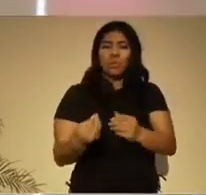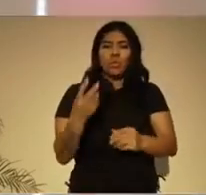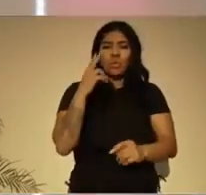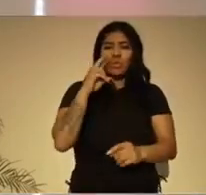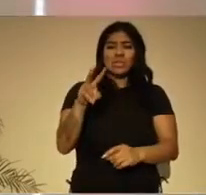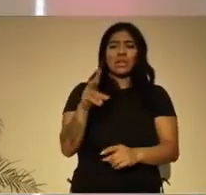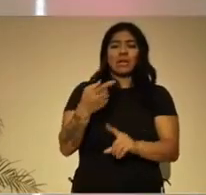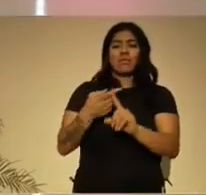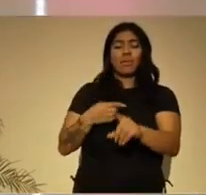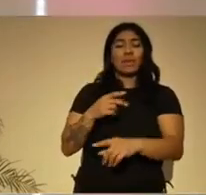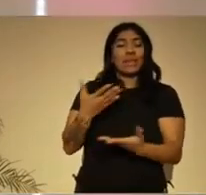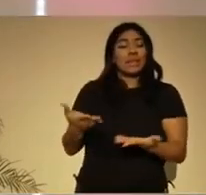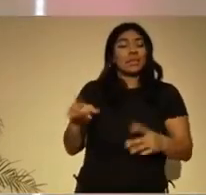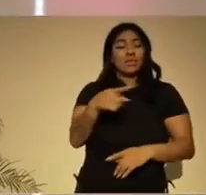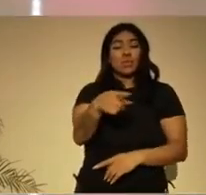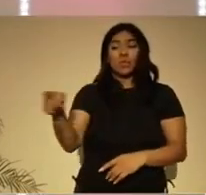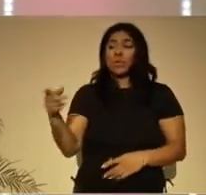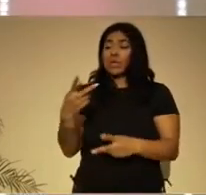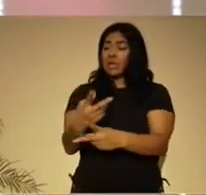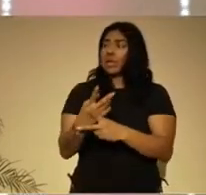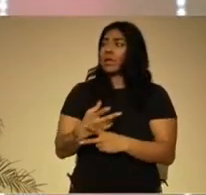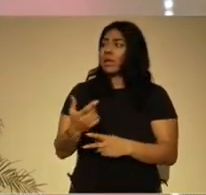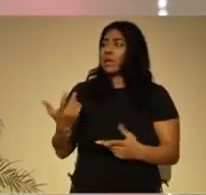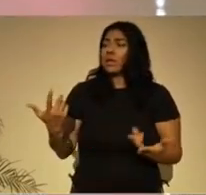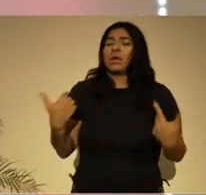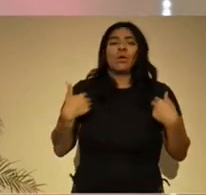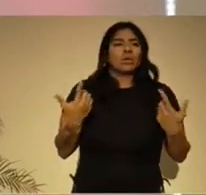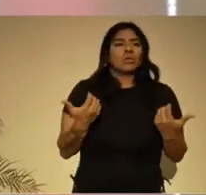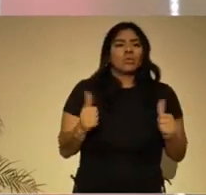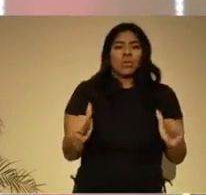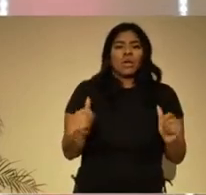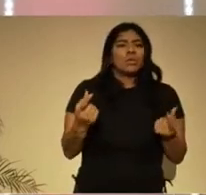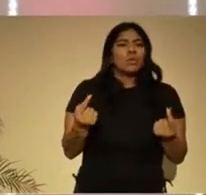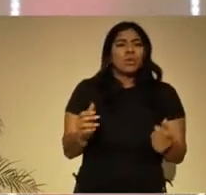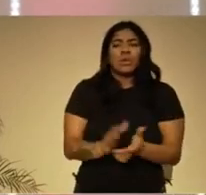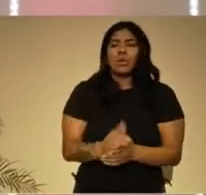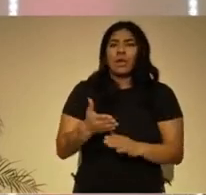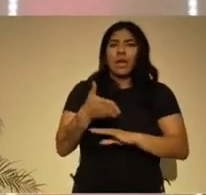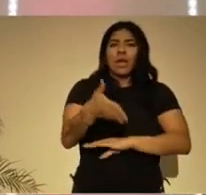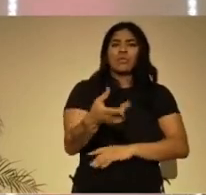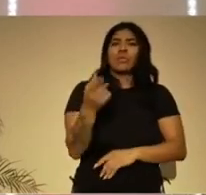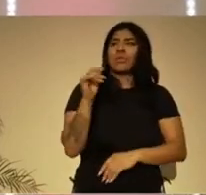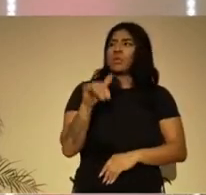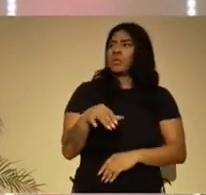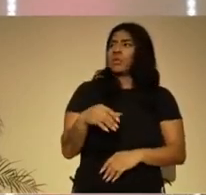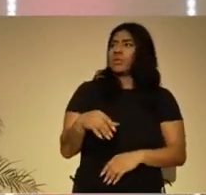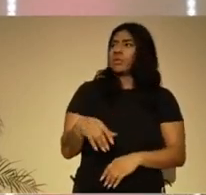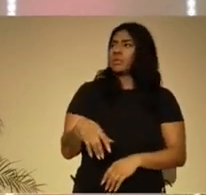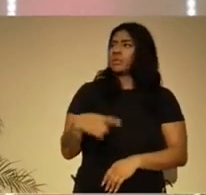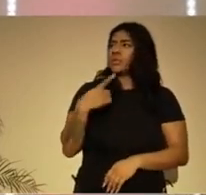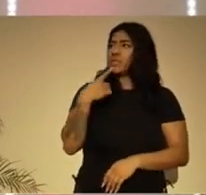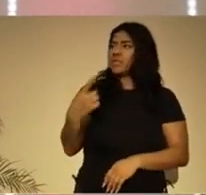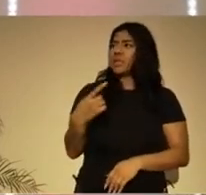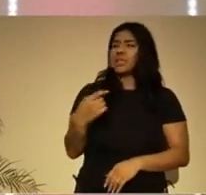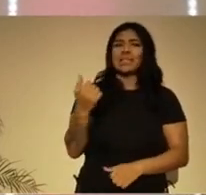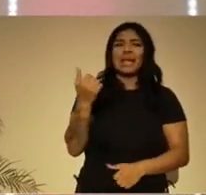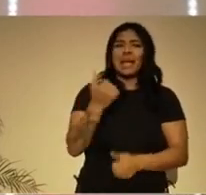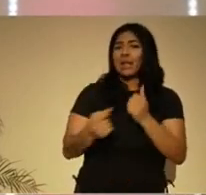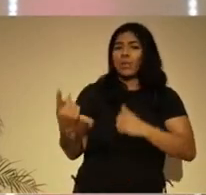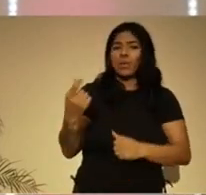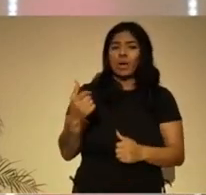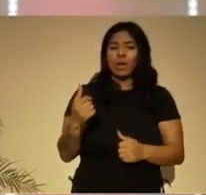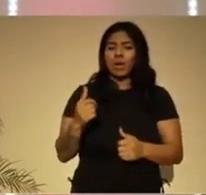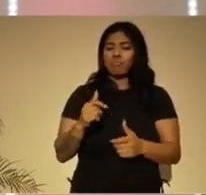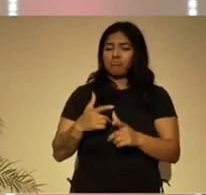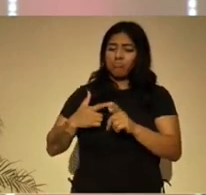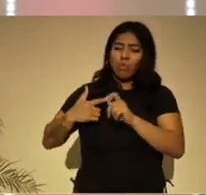that you keep trying to do. Right after that verse, he says that anyone who runs this race, anyone who runs but does